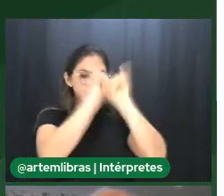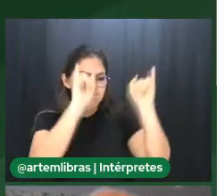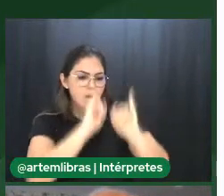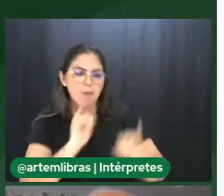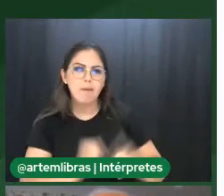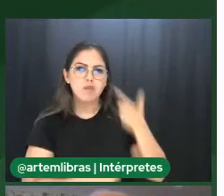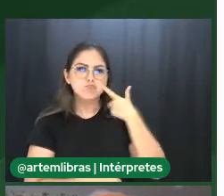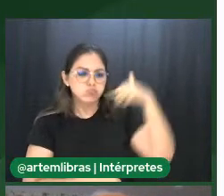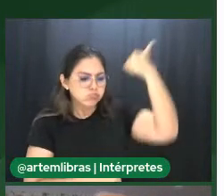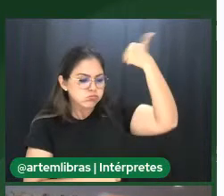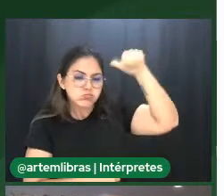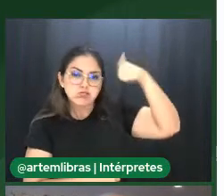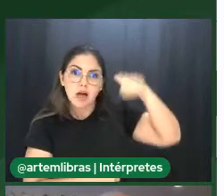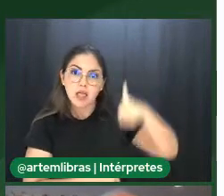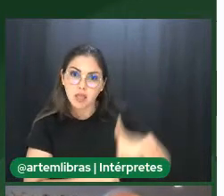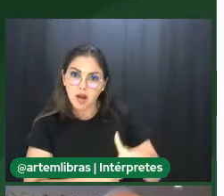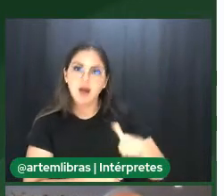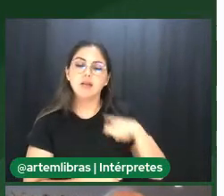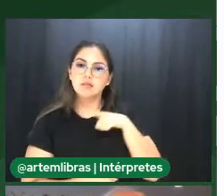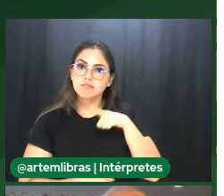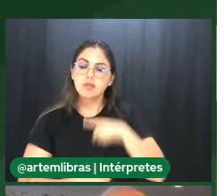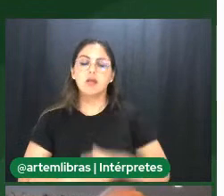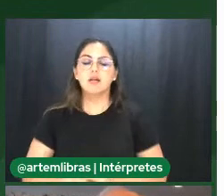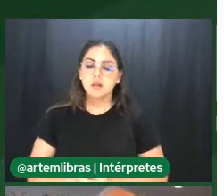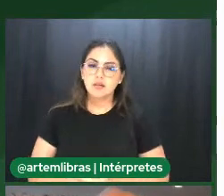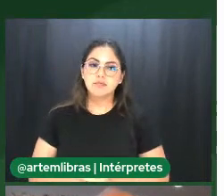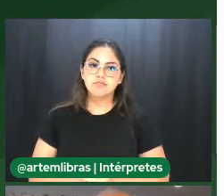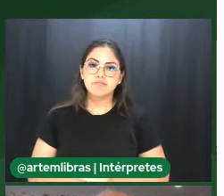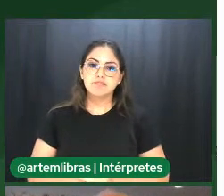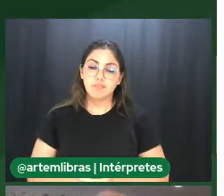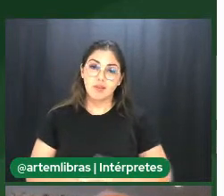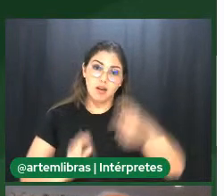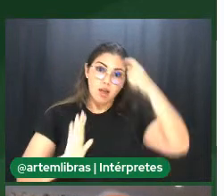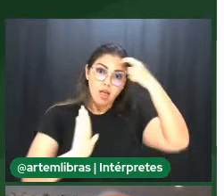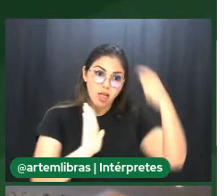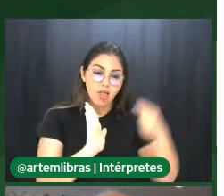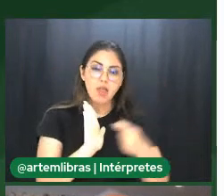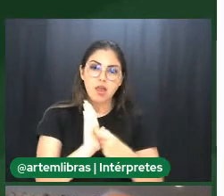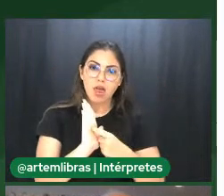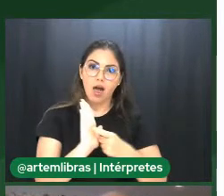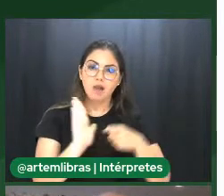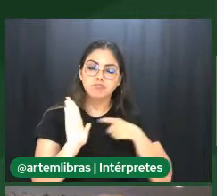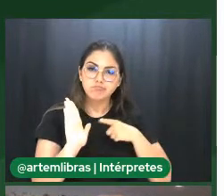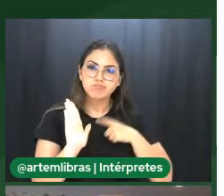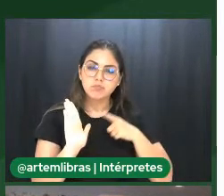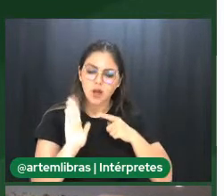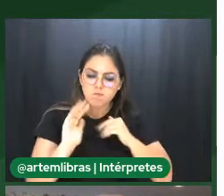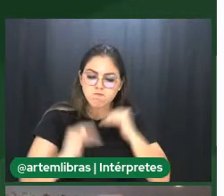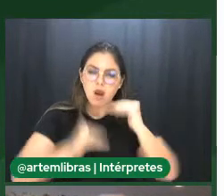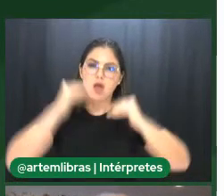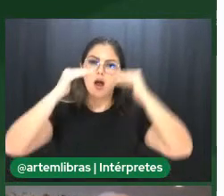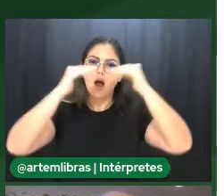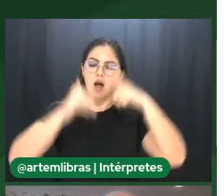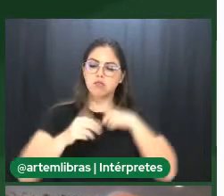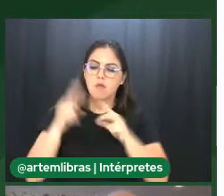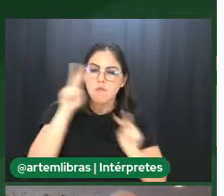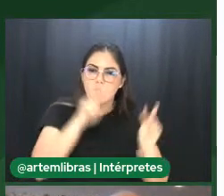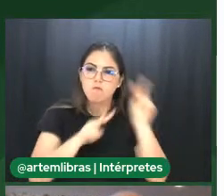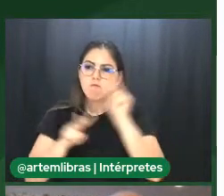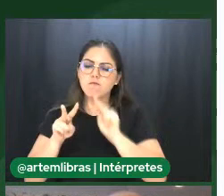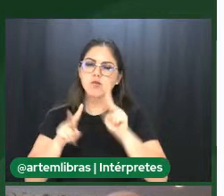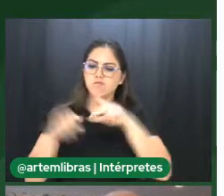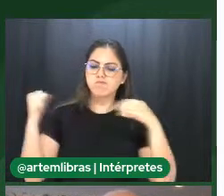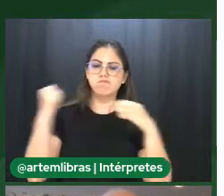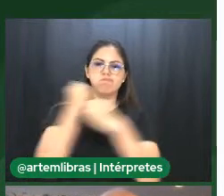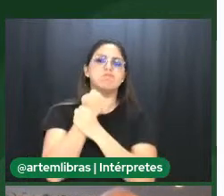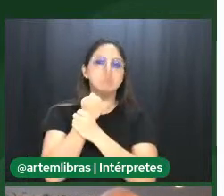specific needs in a spatially stable configuration. So simply a glance of the eye lets